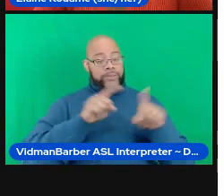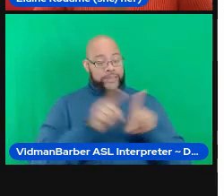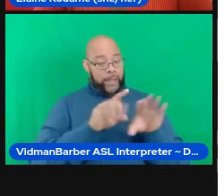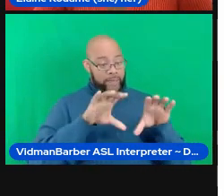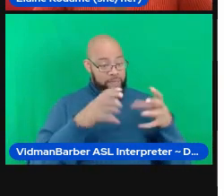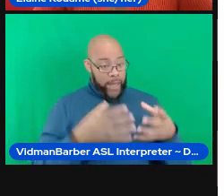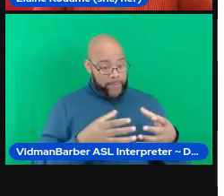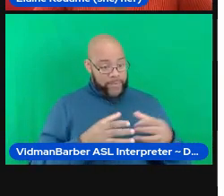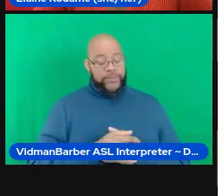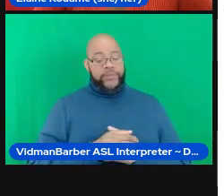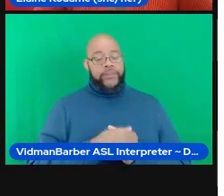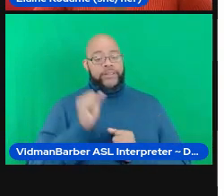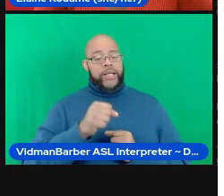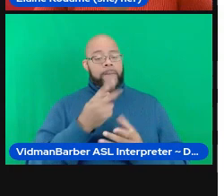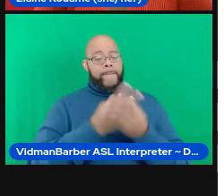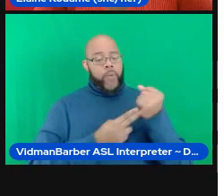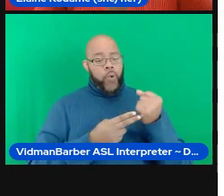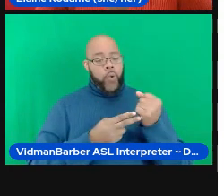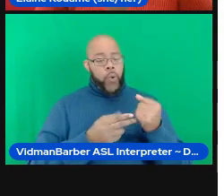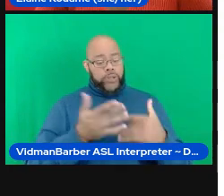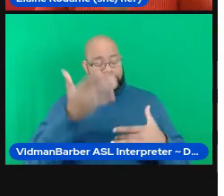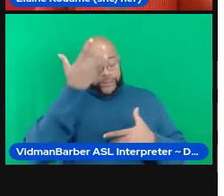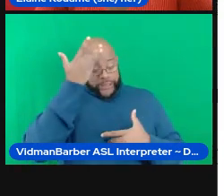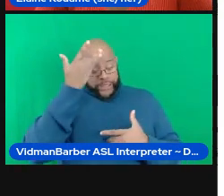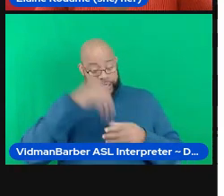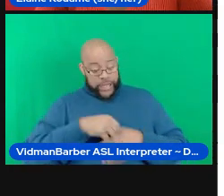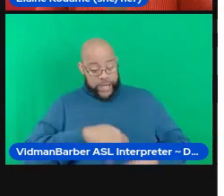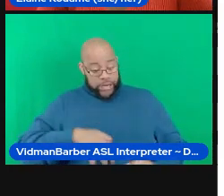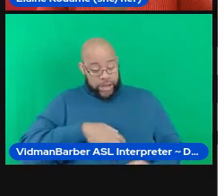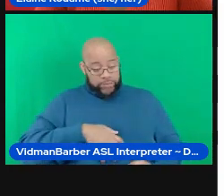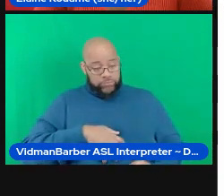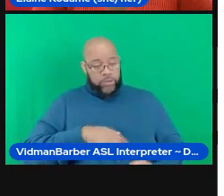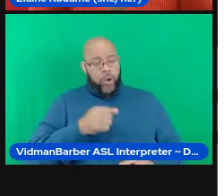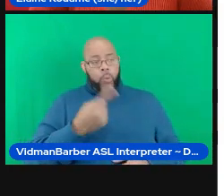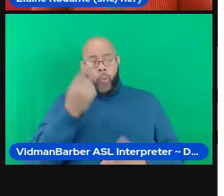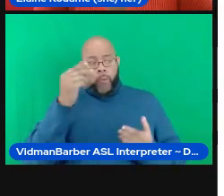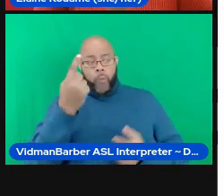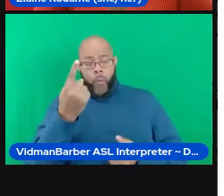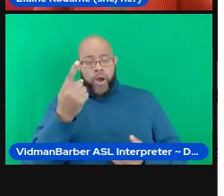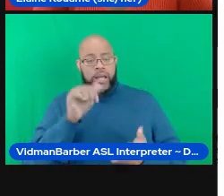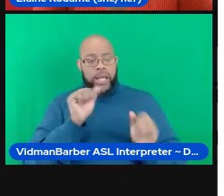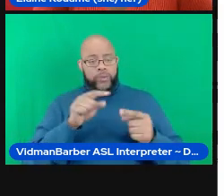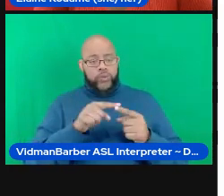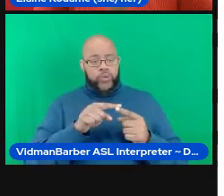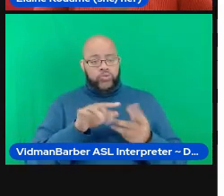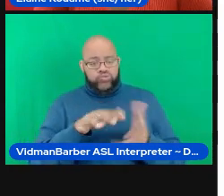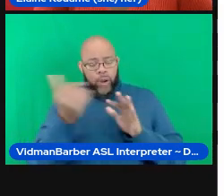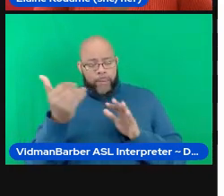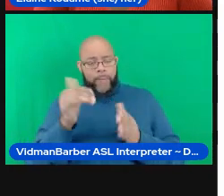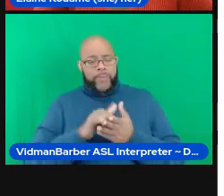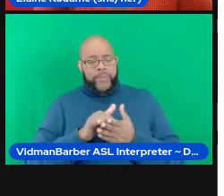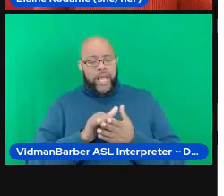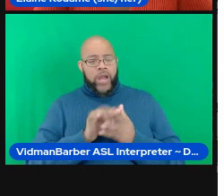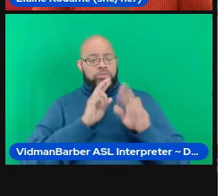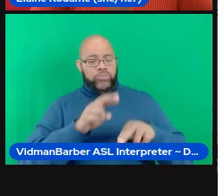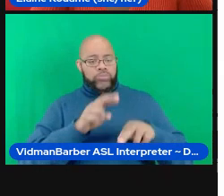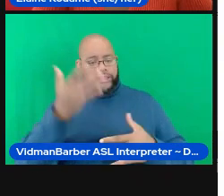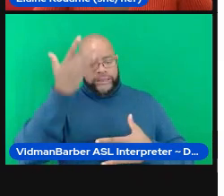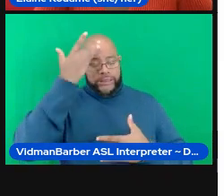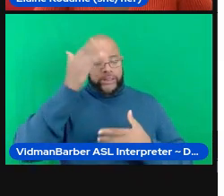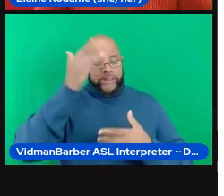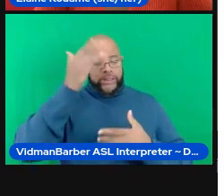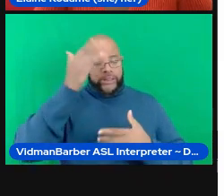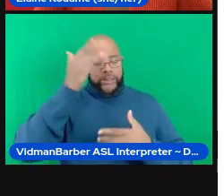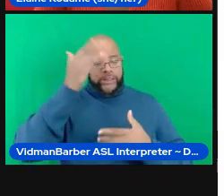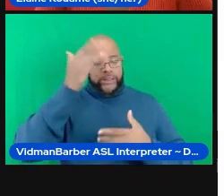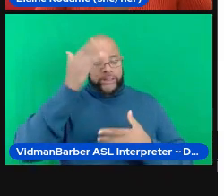family that can both infect the gut, and hopefully one of these viruses will be able to disrupt the immune response to dietary antigen, and we can